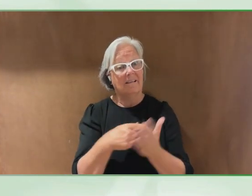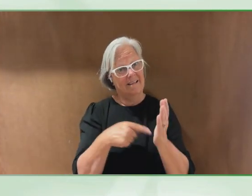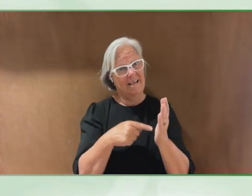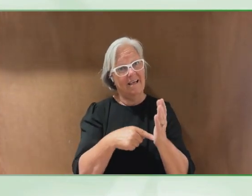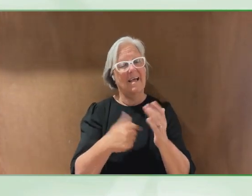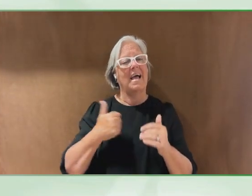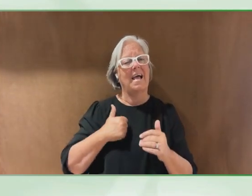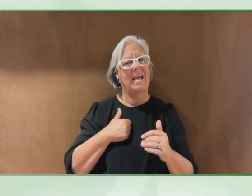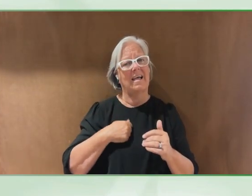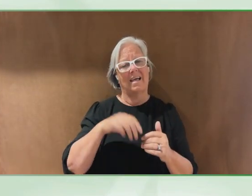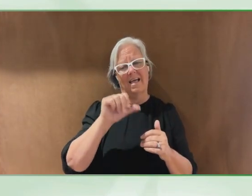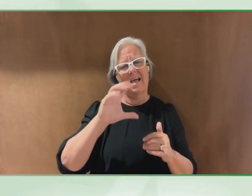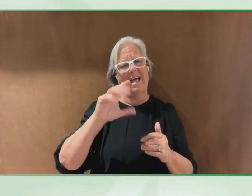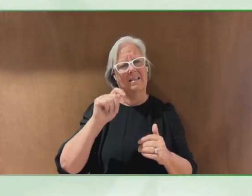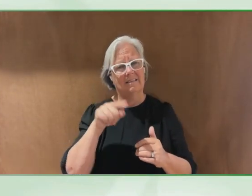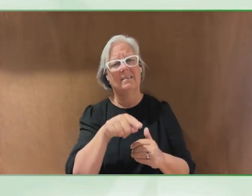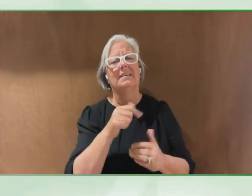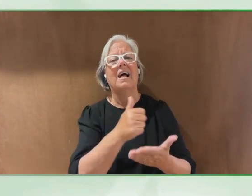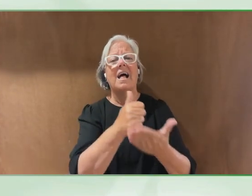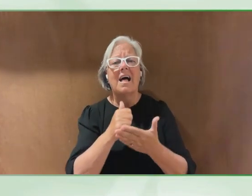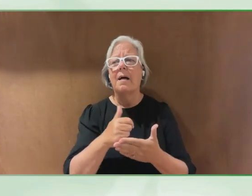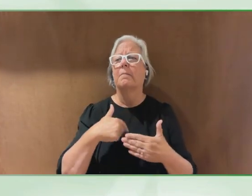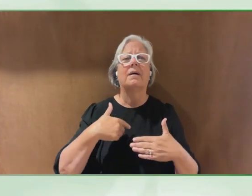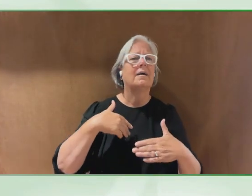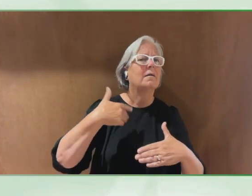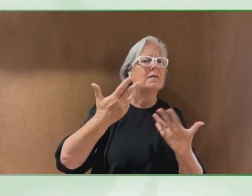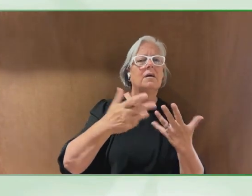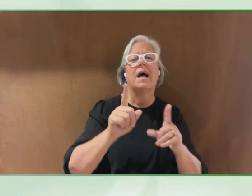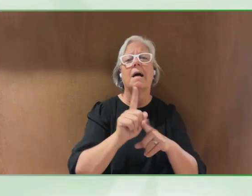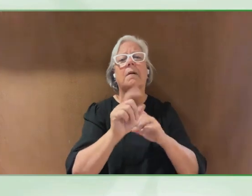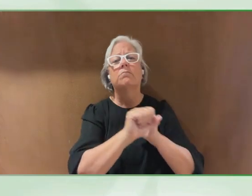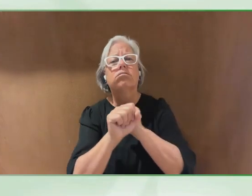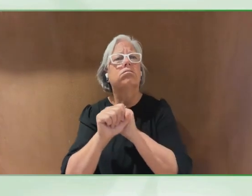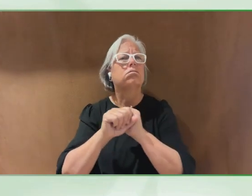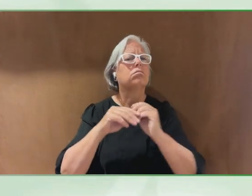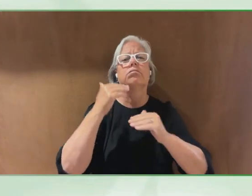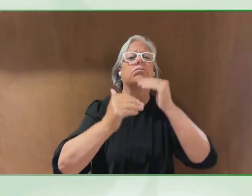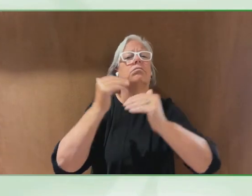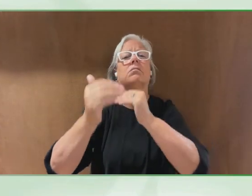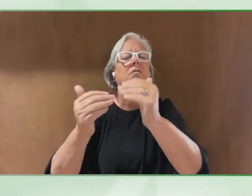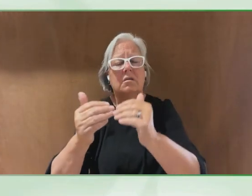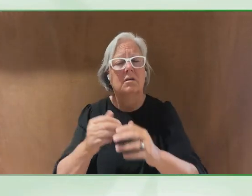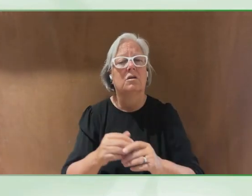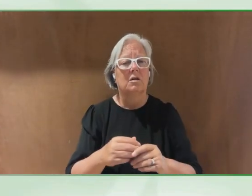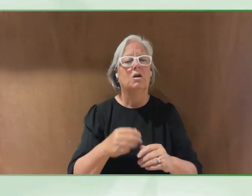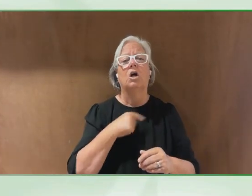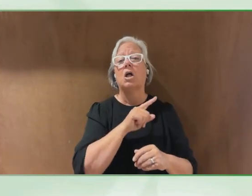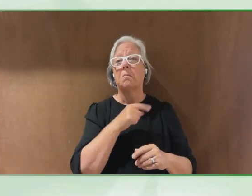these promotions and higher level positions in our government and not having to be able to speak French as well.